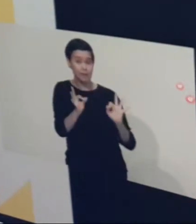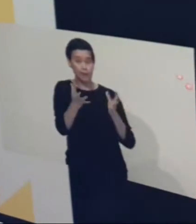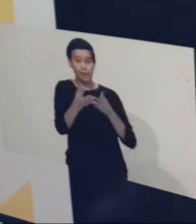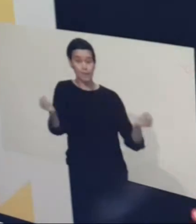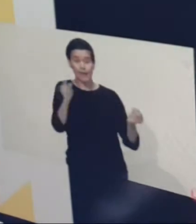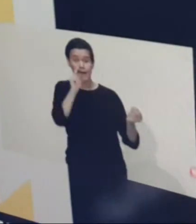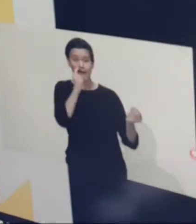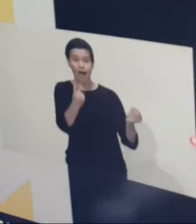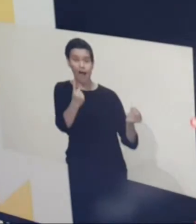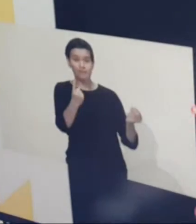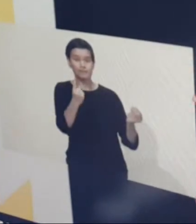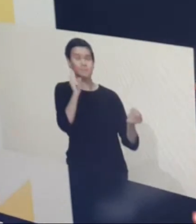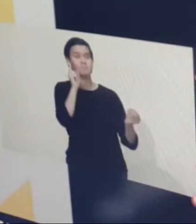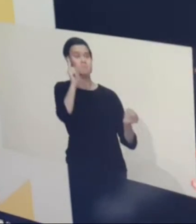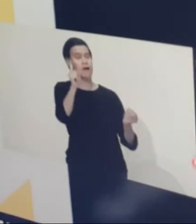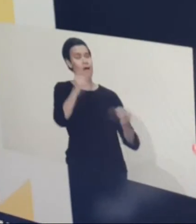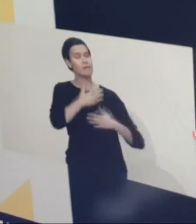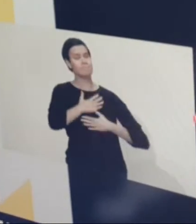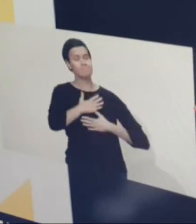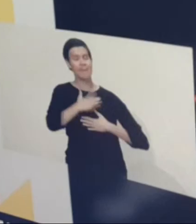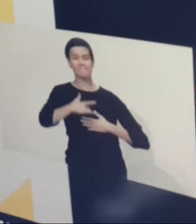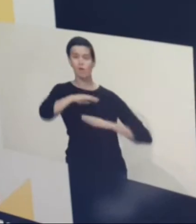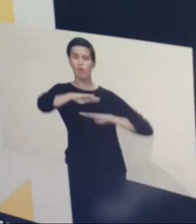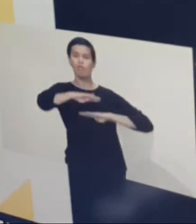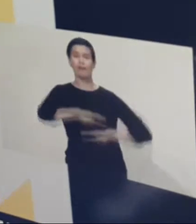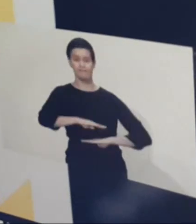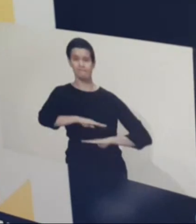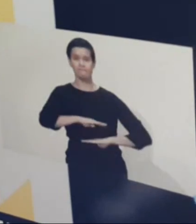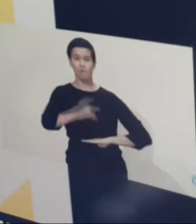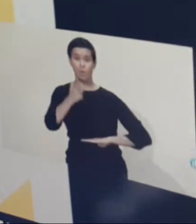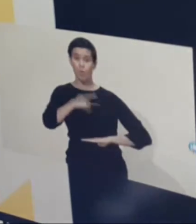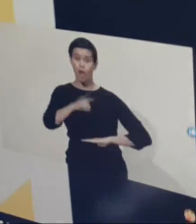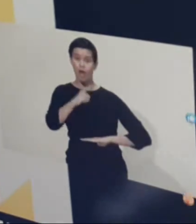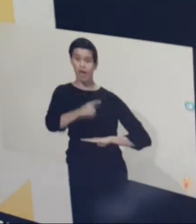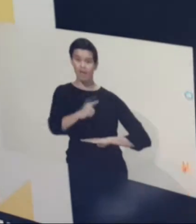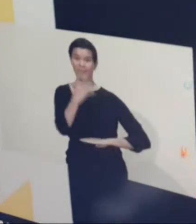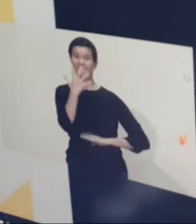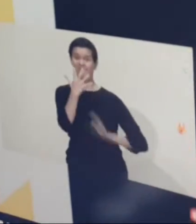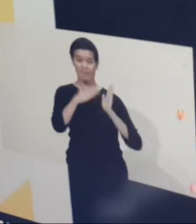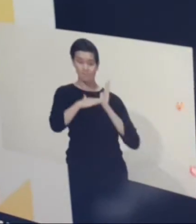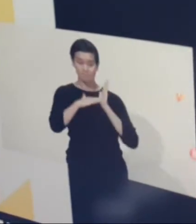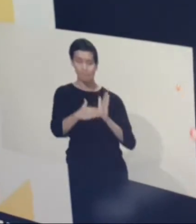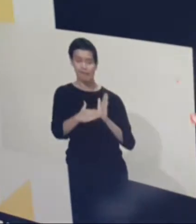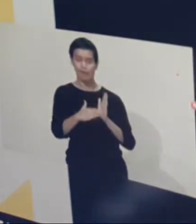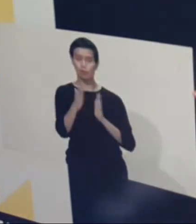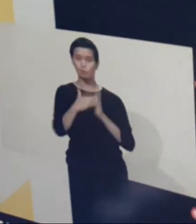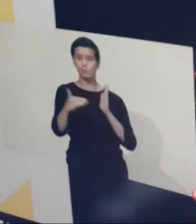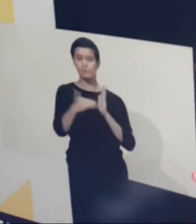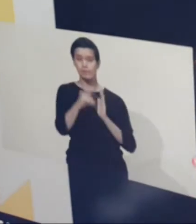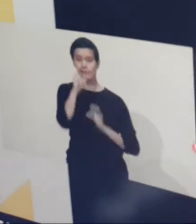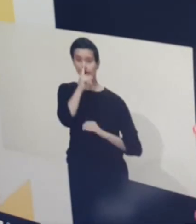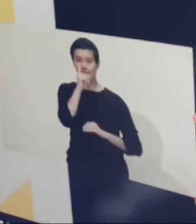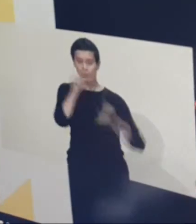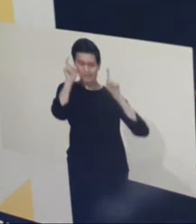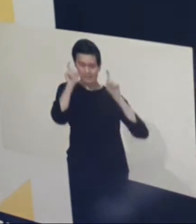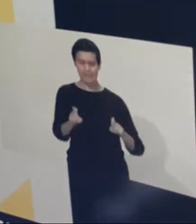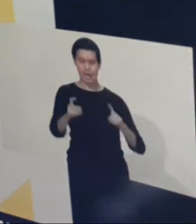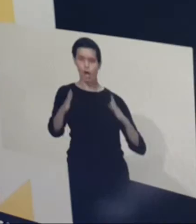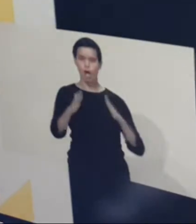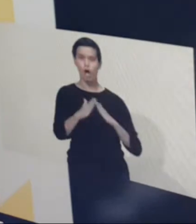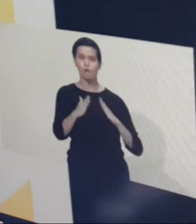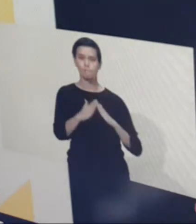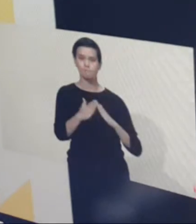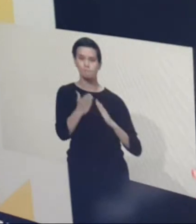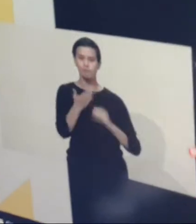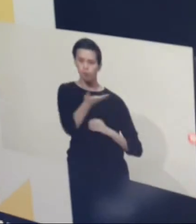you, every single Kiwi who made the decision to stay home, to make sacrifices, and you did that for her